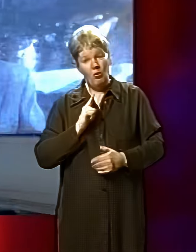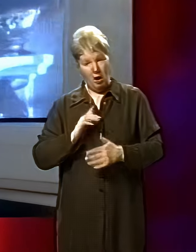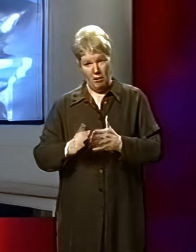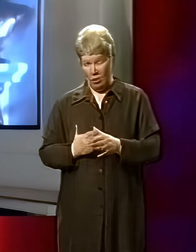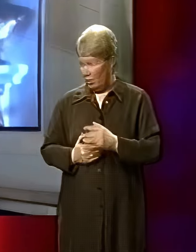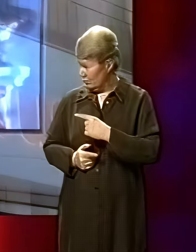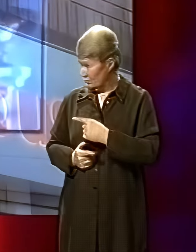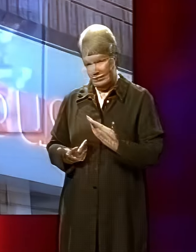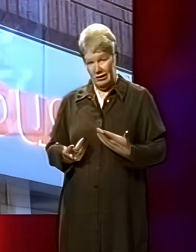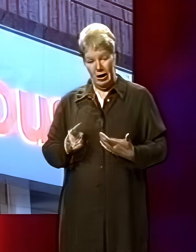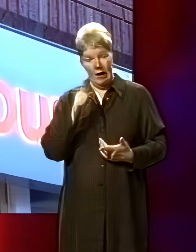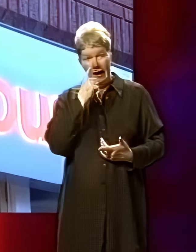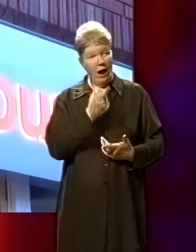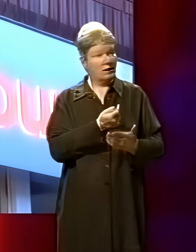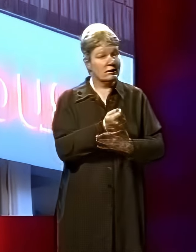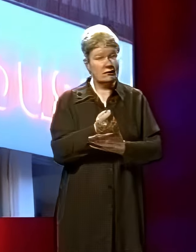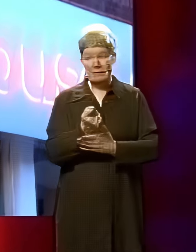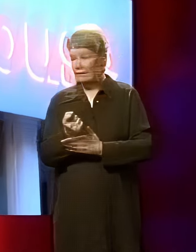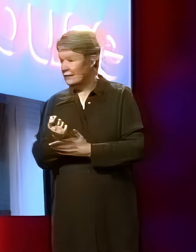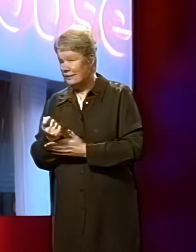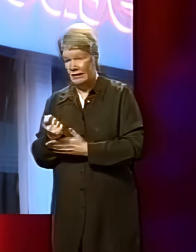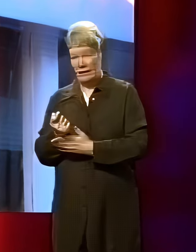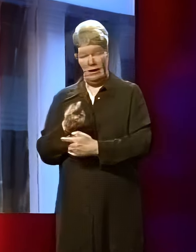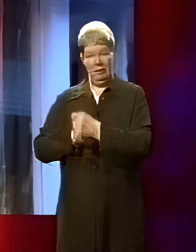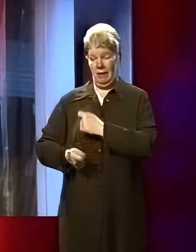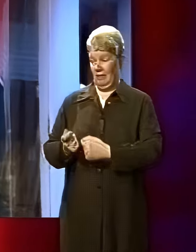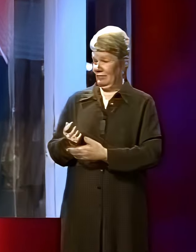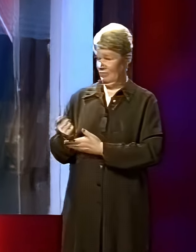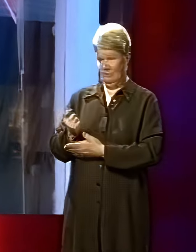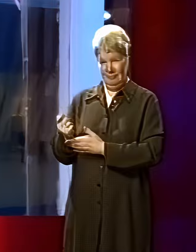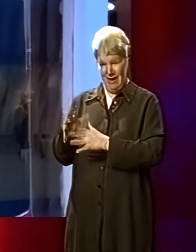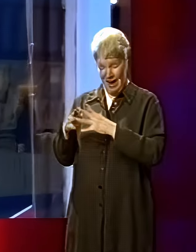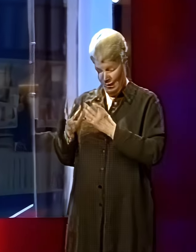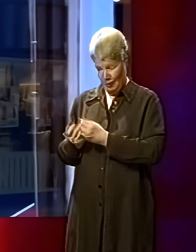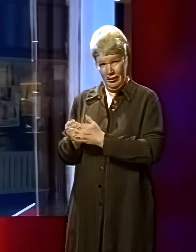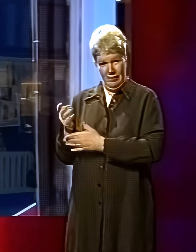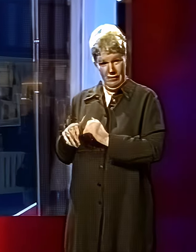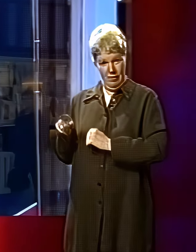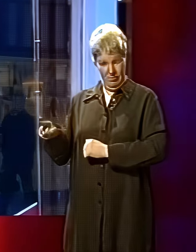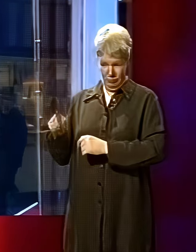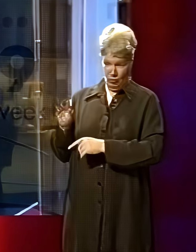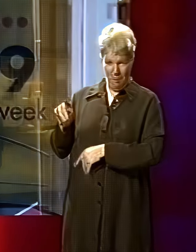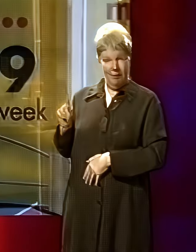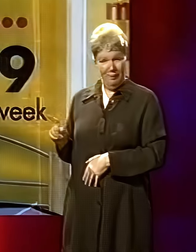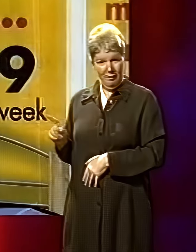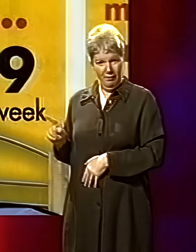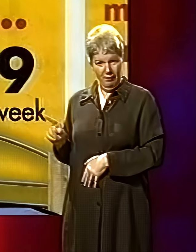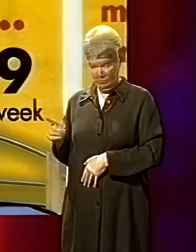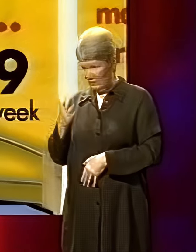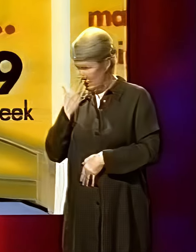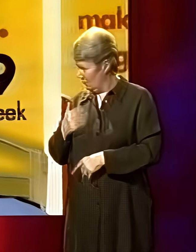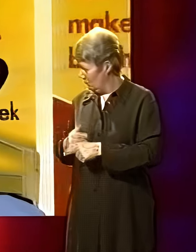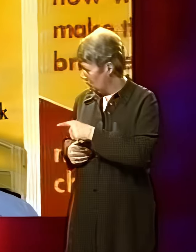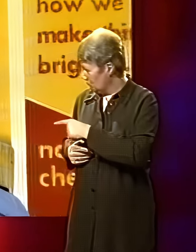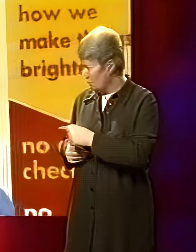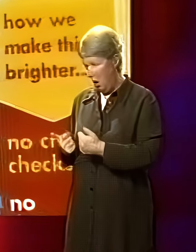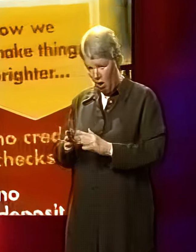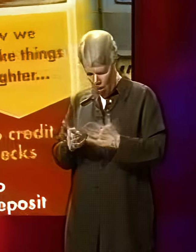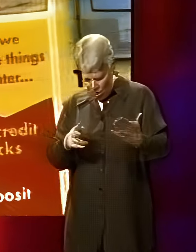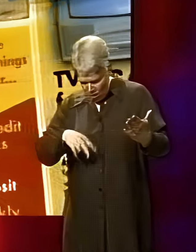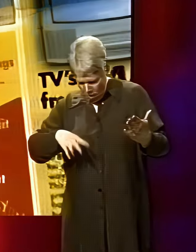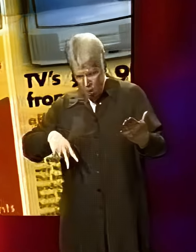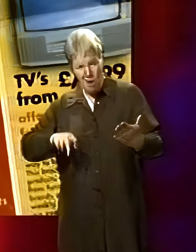being able to get credit elsewhere, they furnish their house almost entirely with goods from Brighthouse, which offers, according to the brochure that came through the